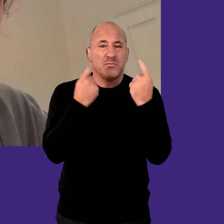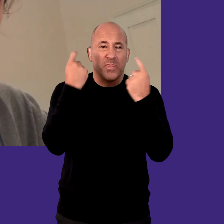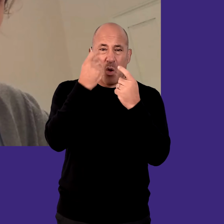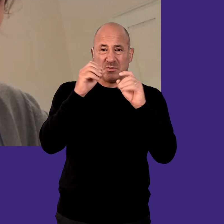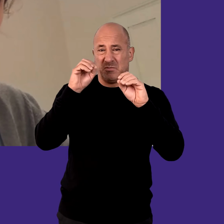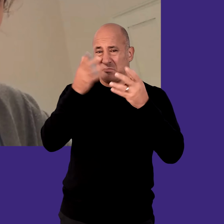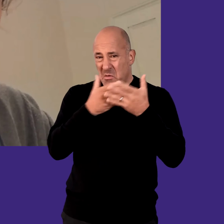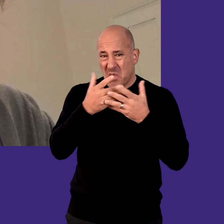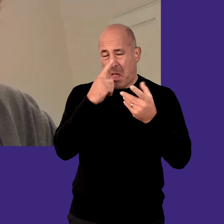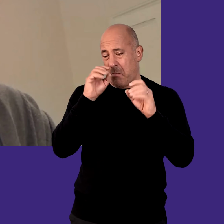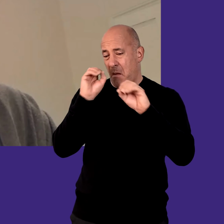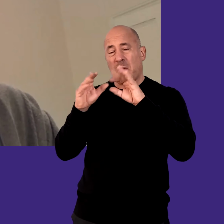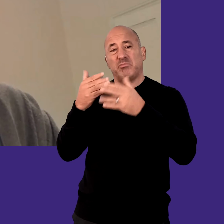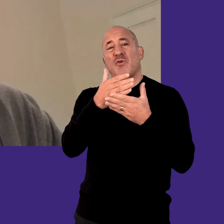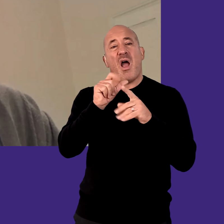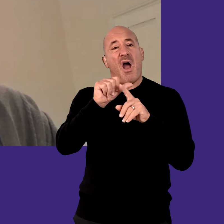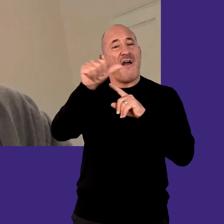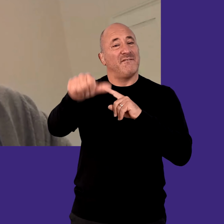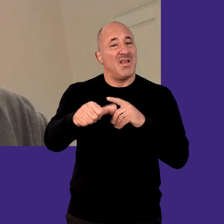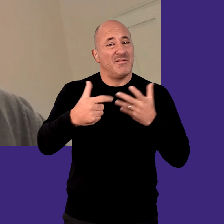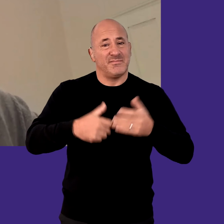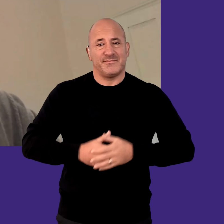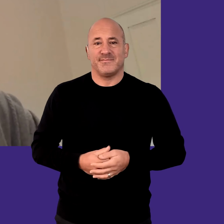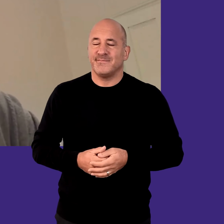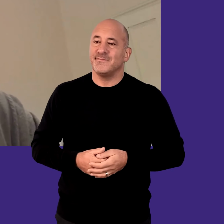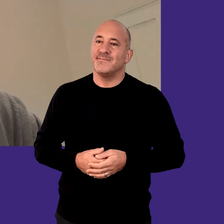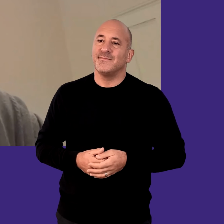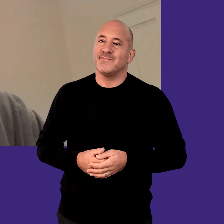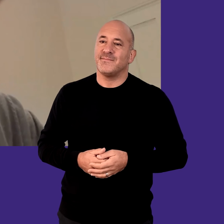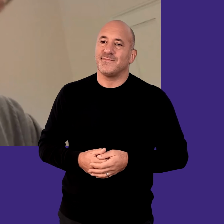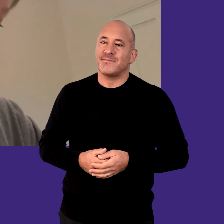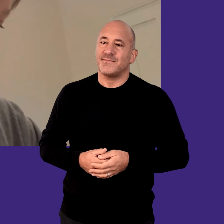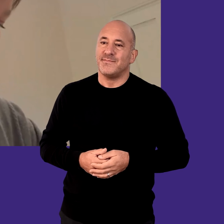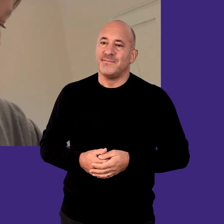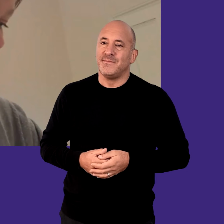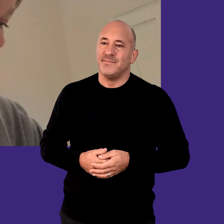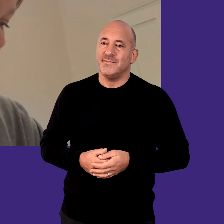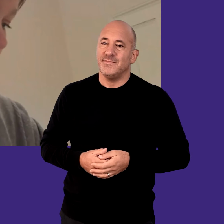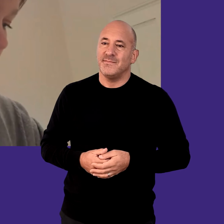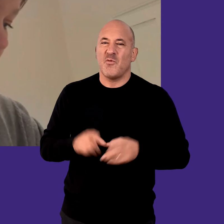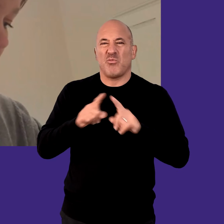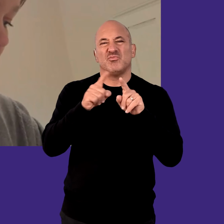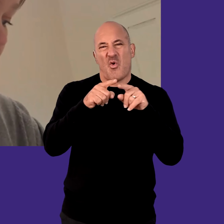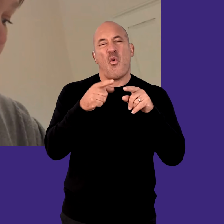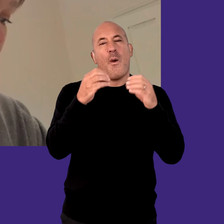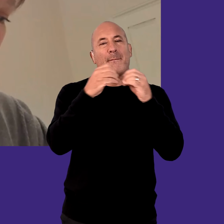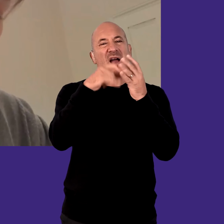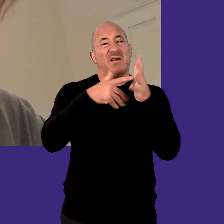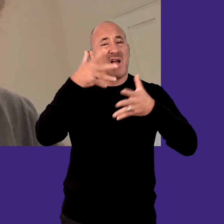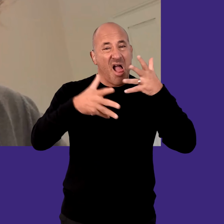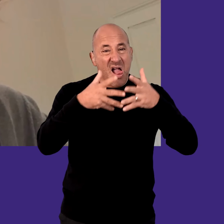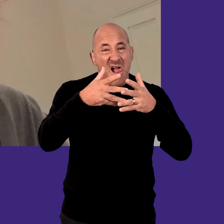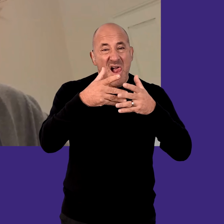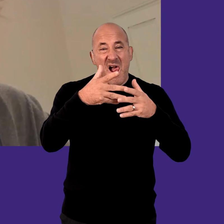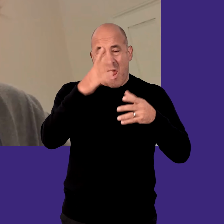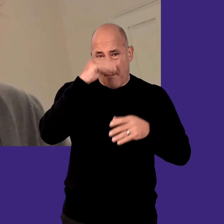people can share resources and thoughts with each other, and we can share that afterwards. If you